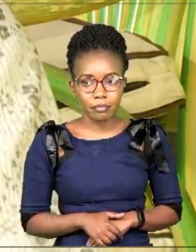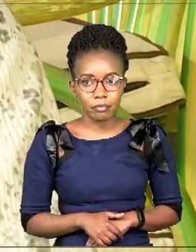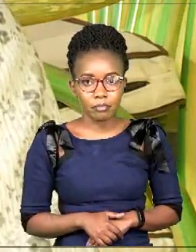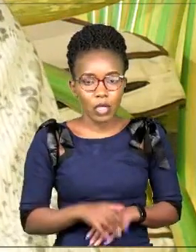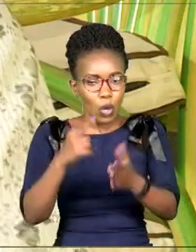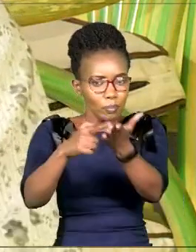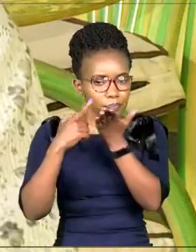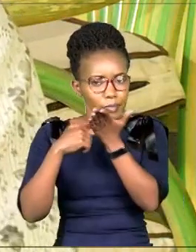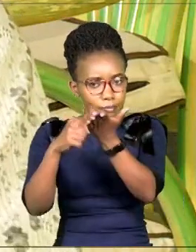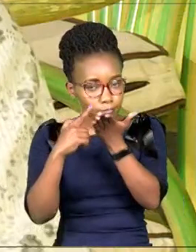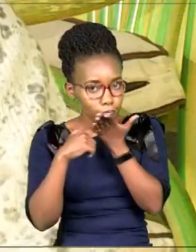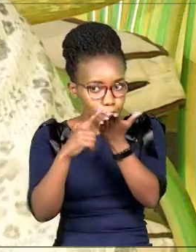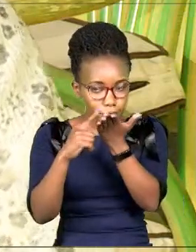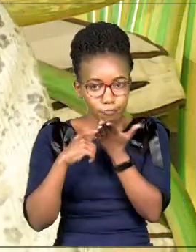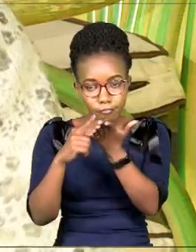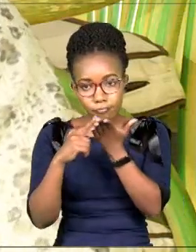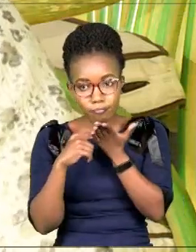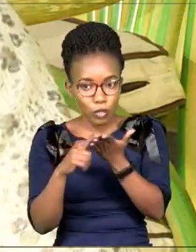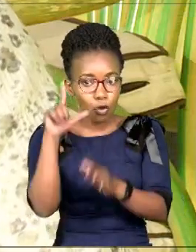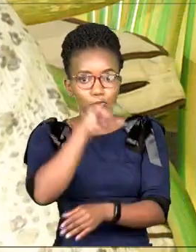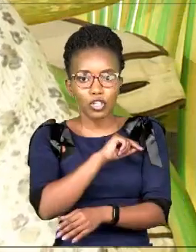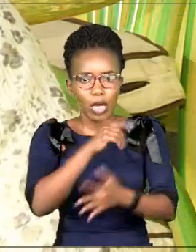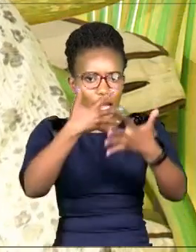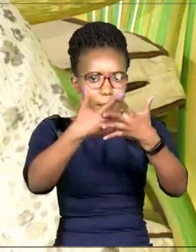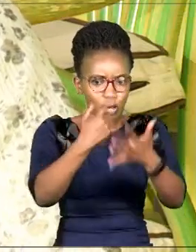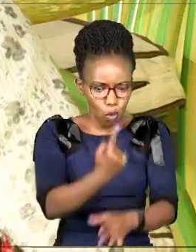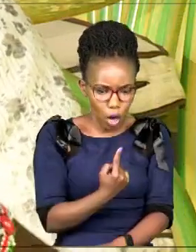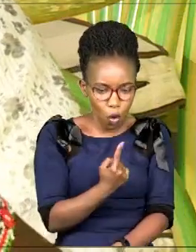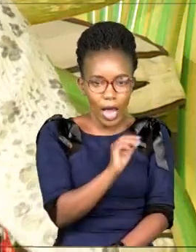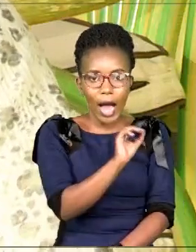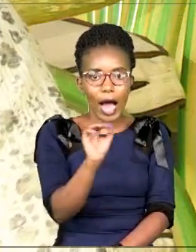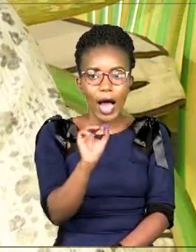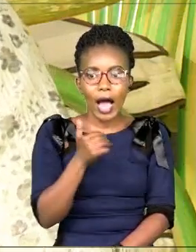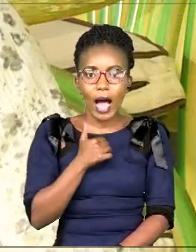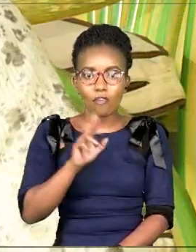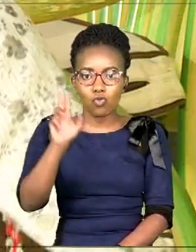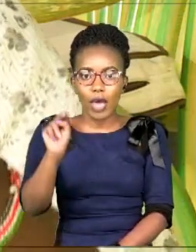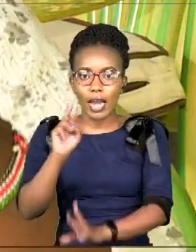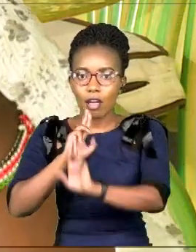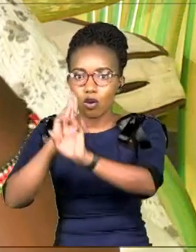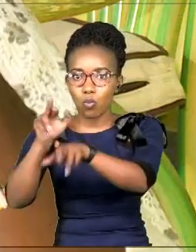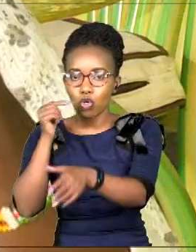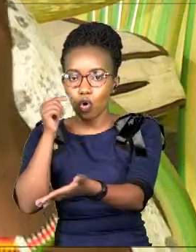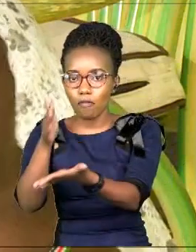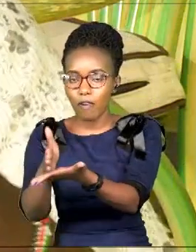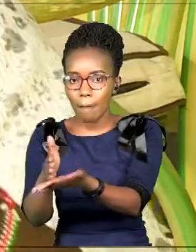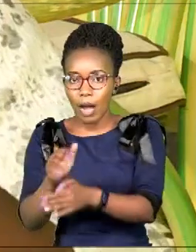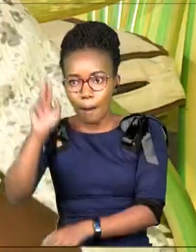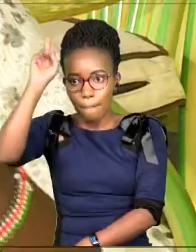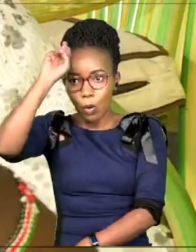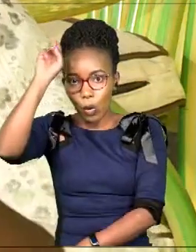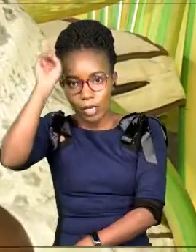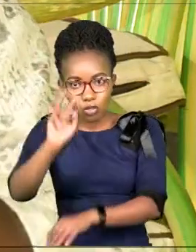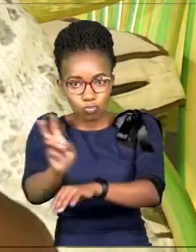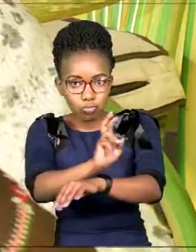about this, and we are not looking at it only at the prisons. There's a UN report that said even police manning